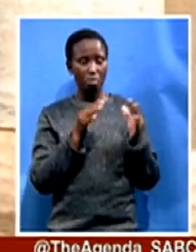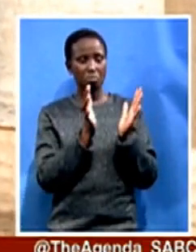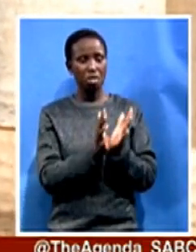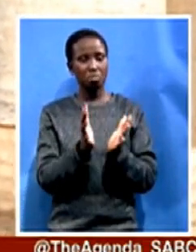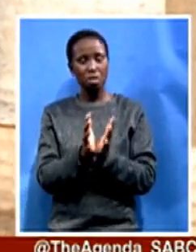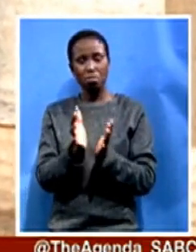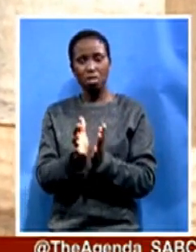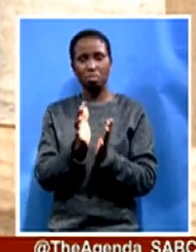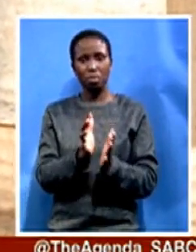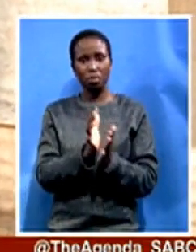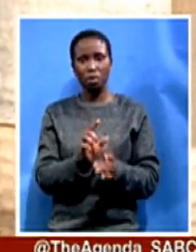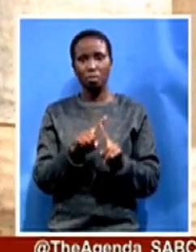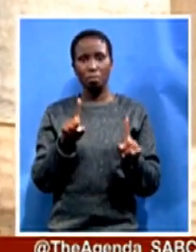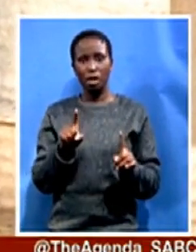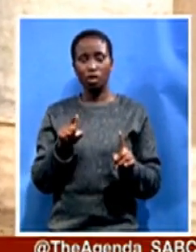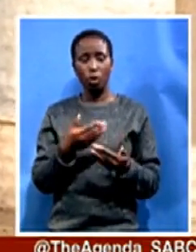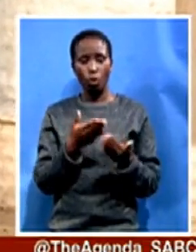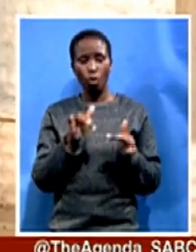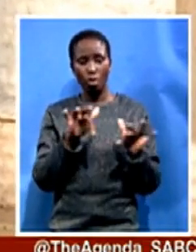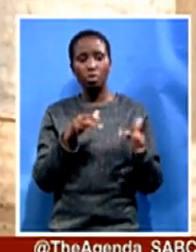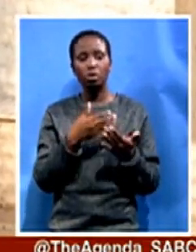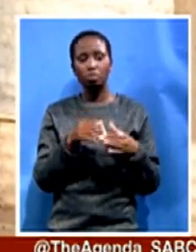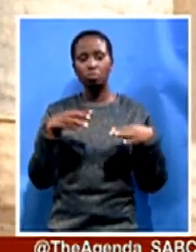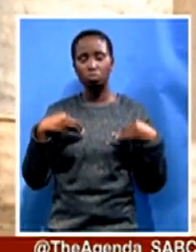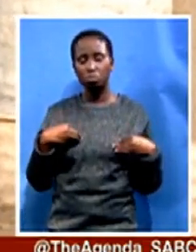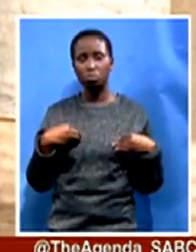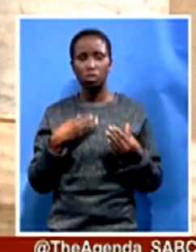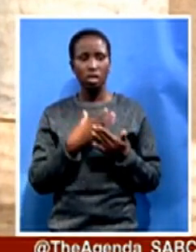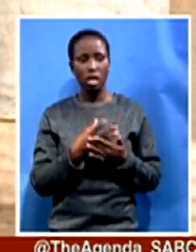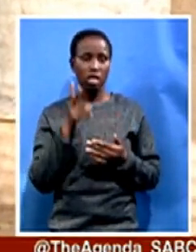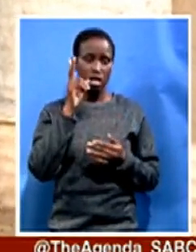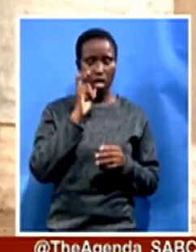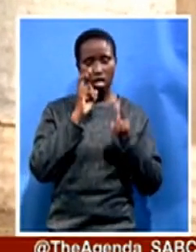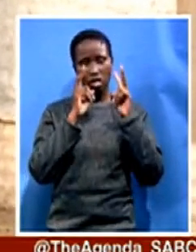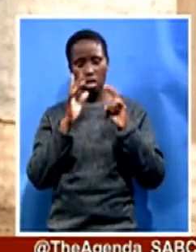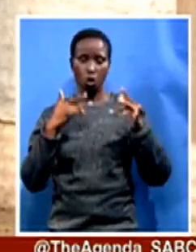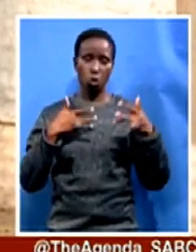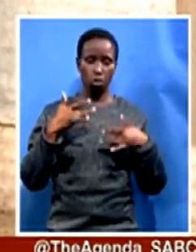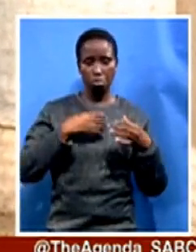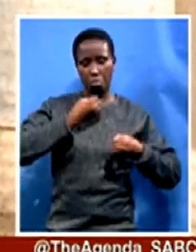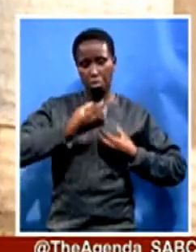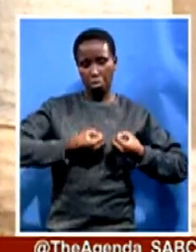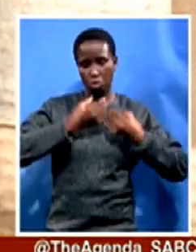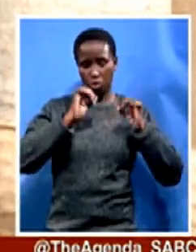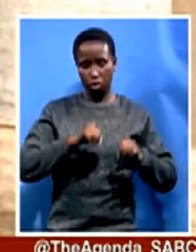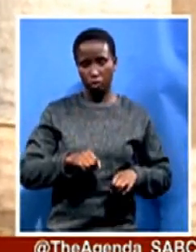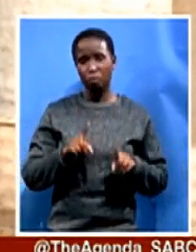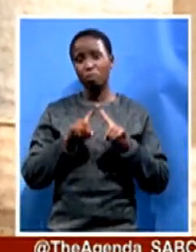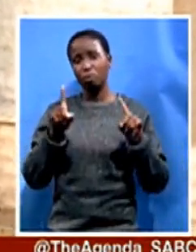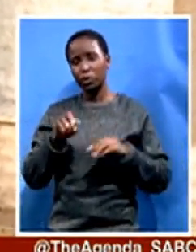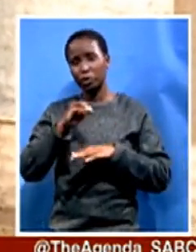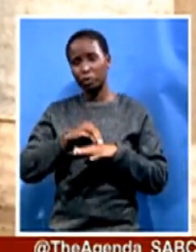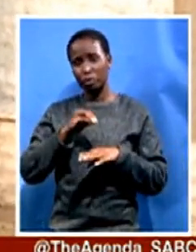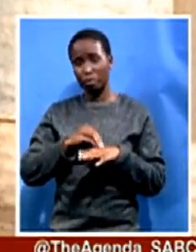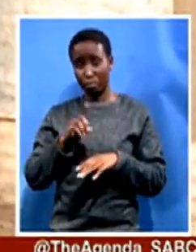allowed to have her say or his say in those meetings. But the issue that we are talking about, Desiree, is a